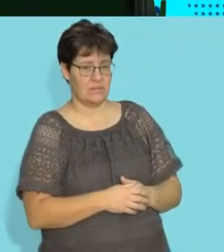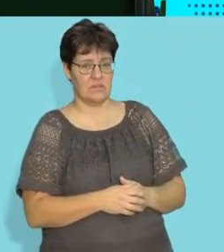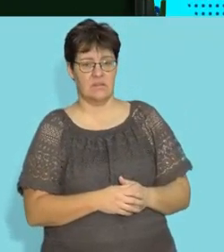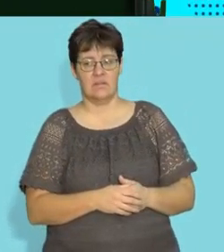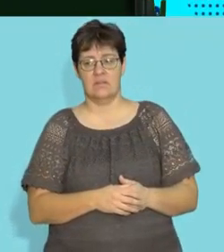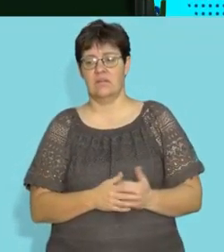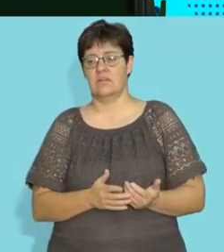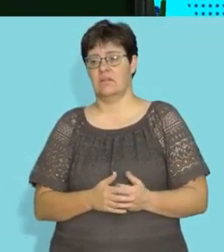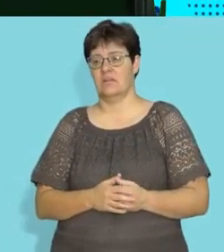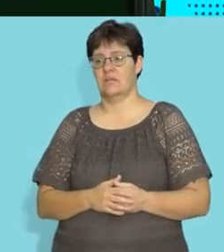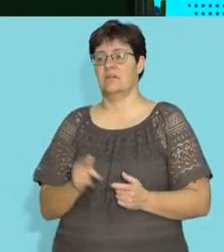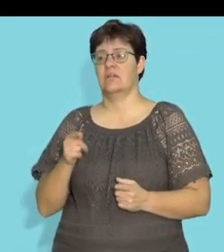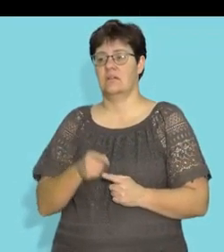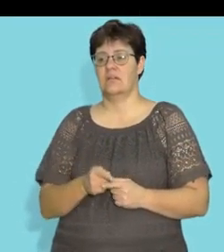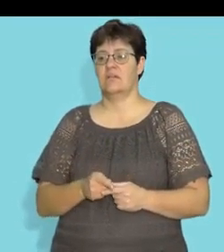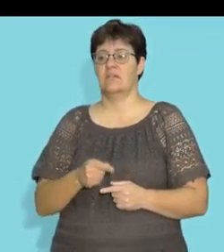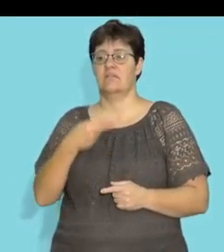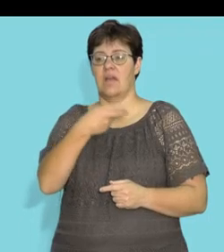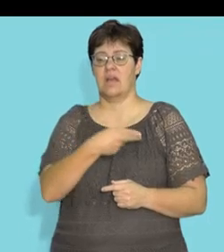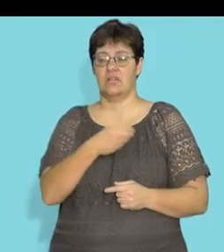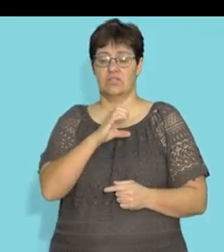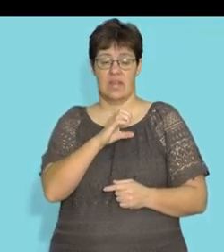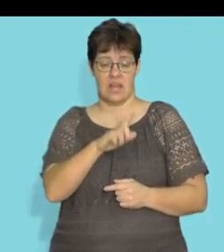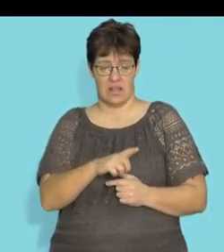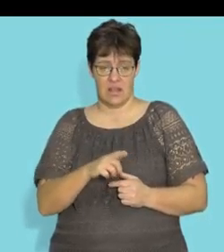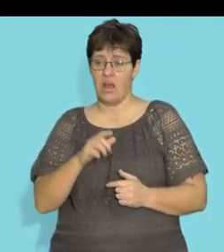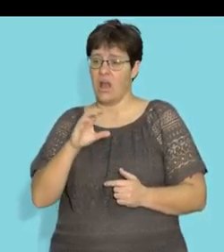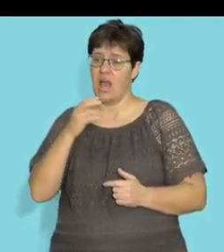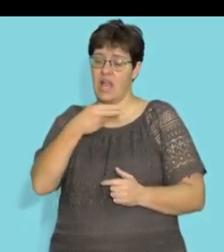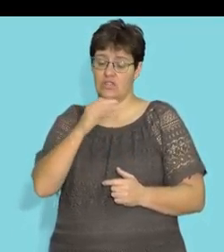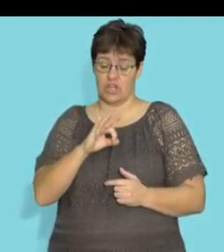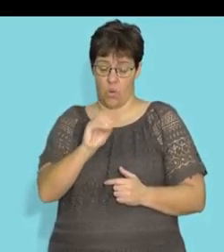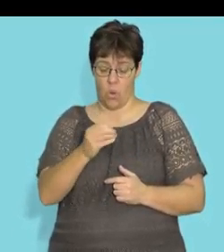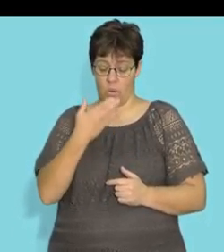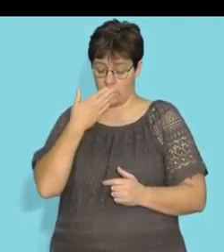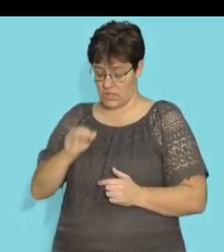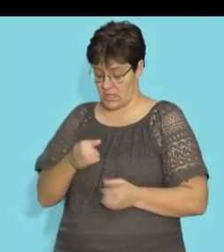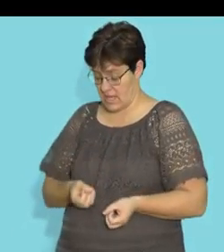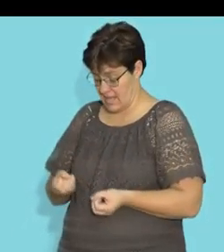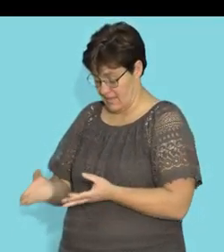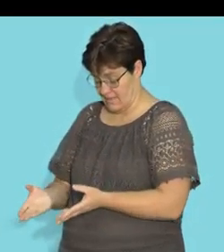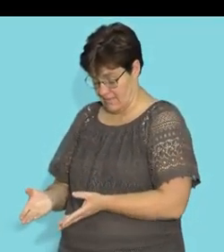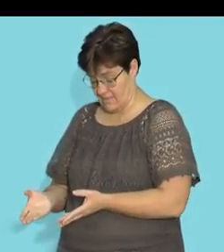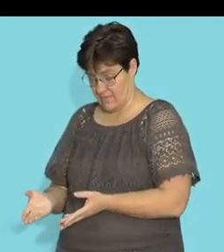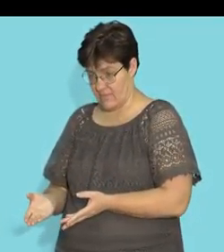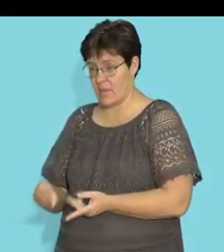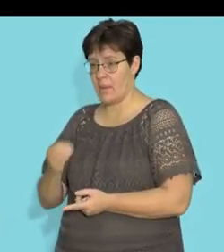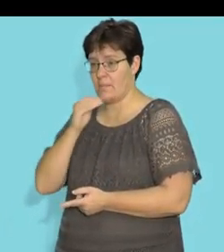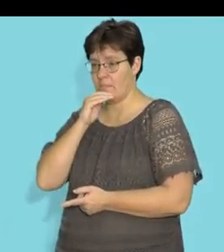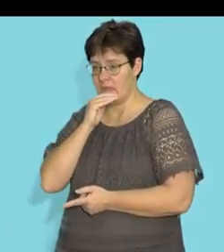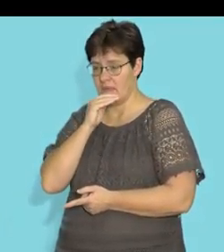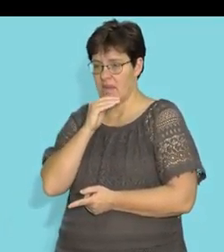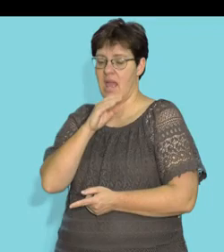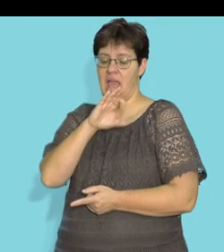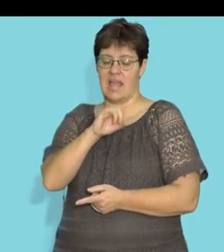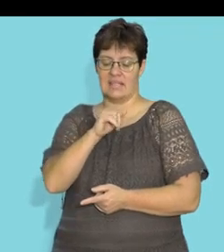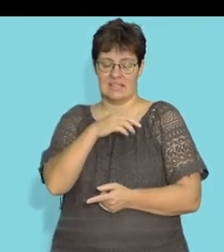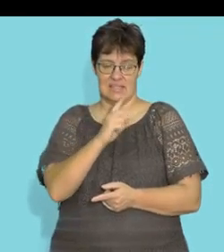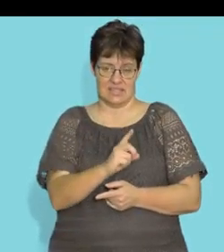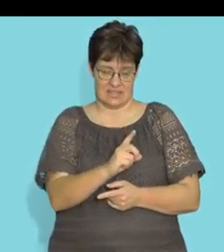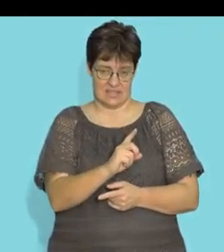hydronium ion is the acid, what do we know according to Laurie and Bronsted? An acid will donate a